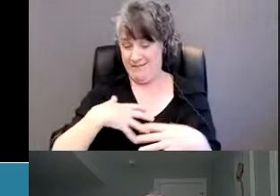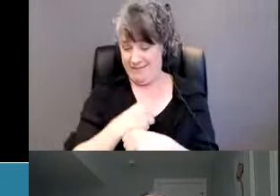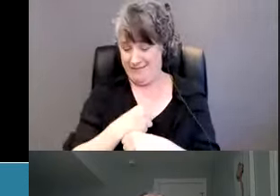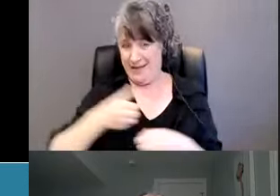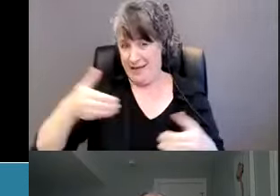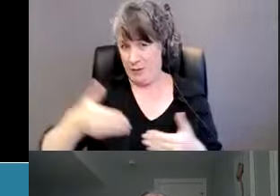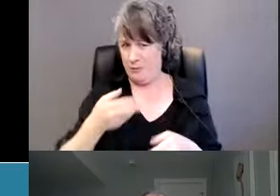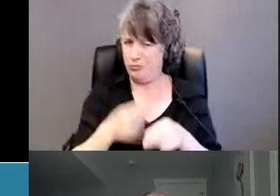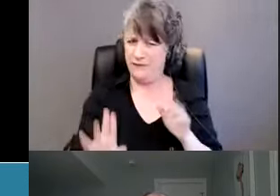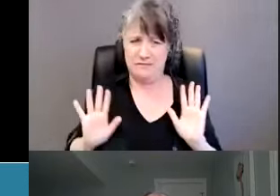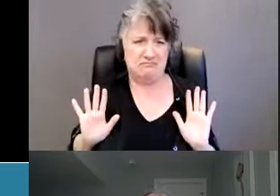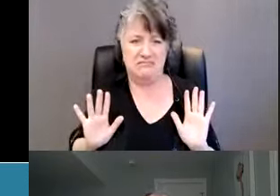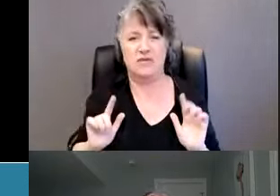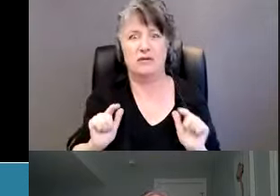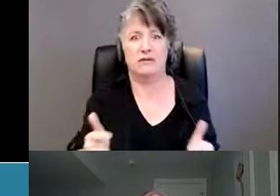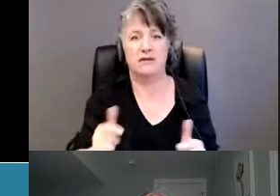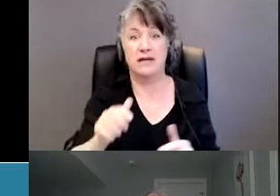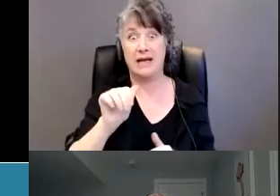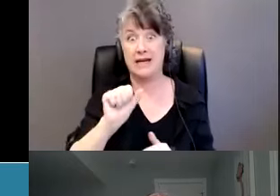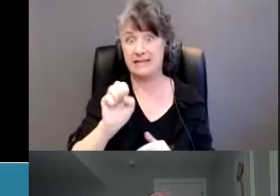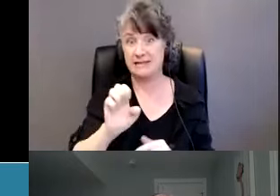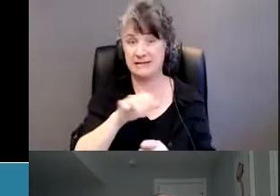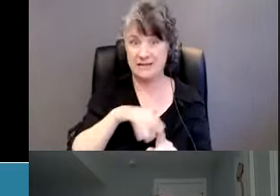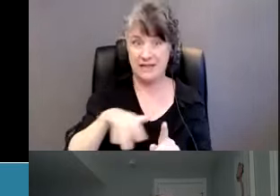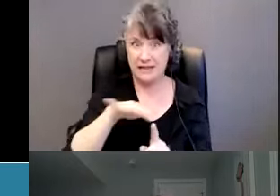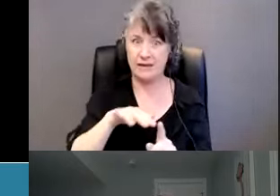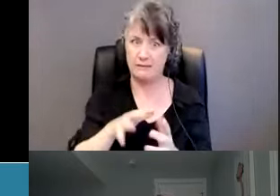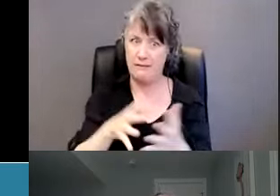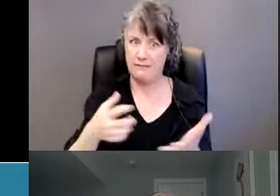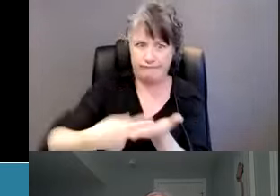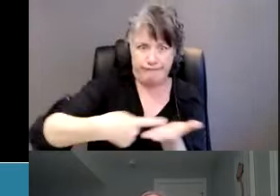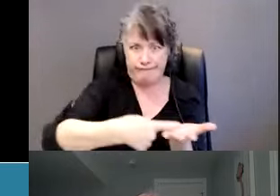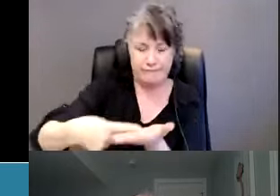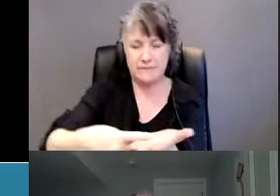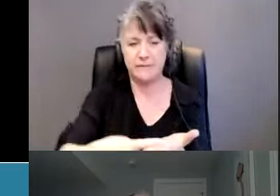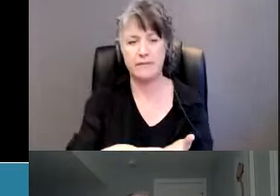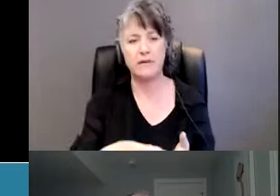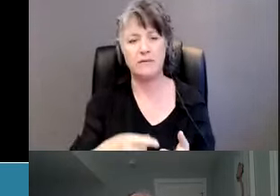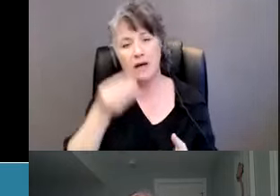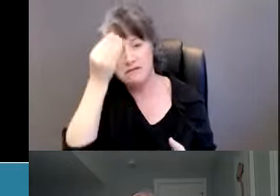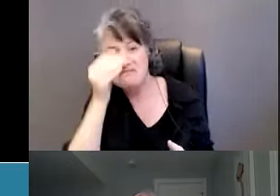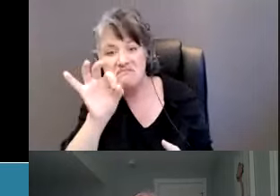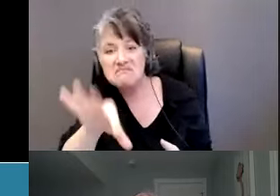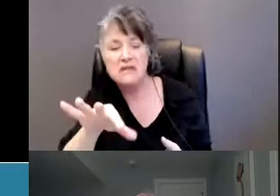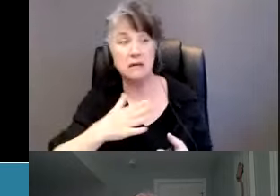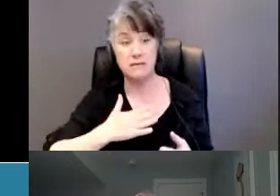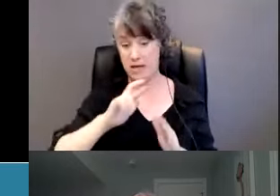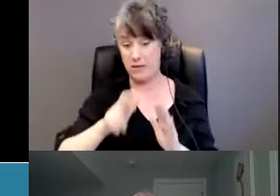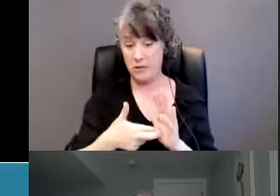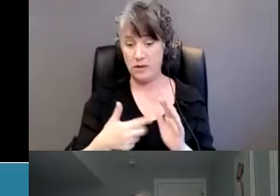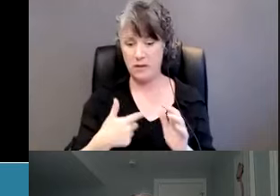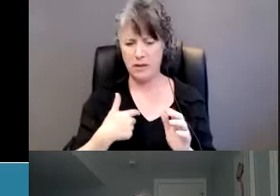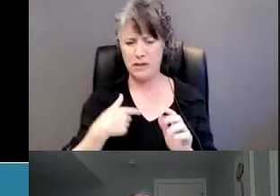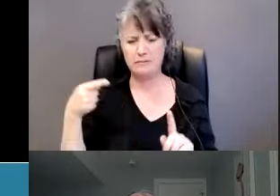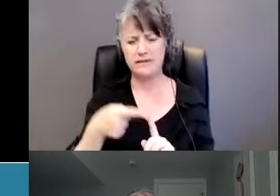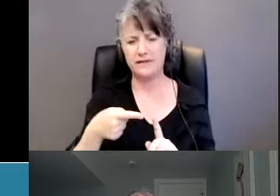introduction brief just so we can get on with the case study. I will mention for my particular role, I am specific to